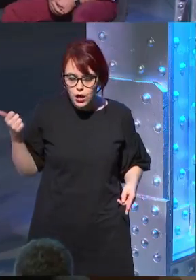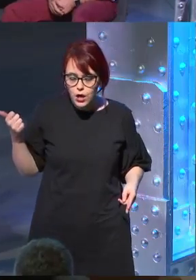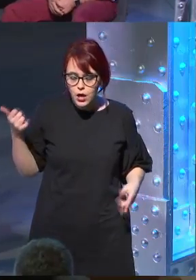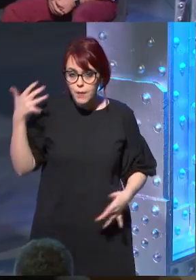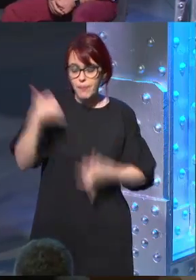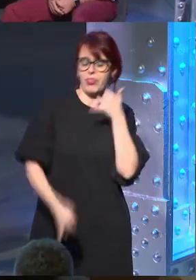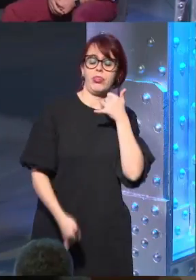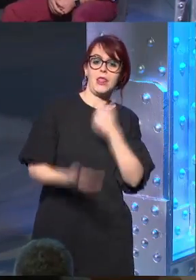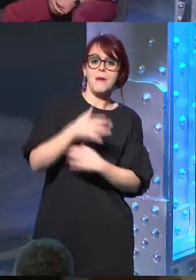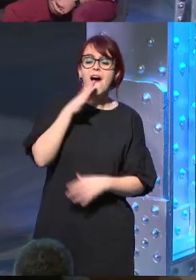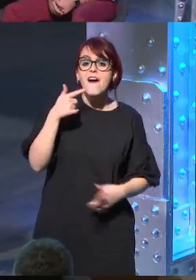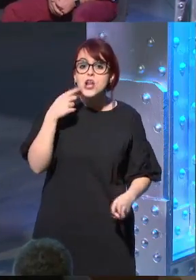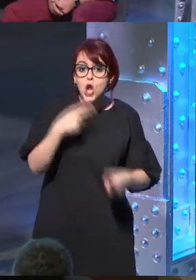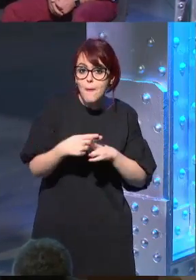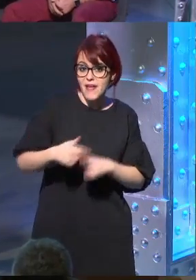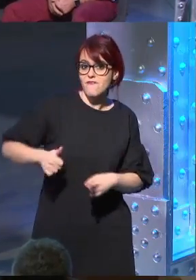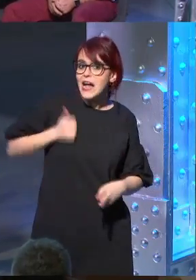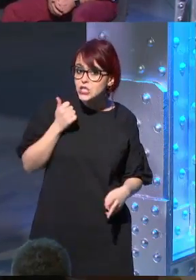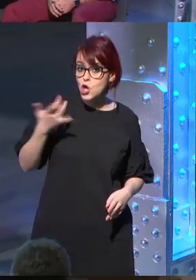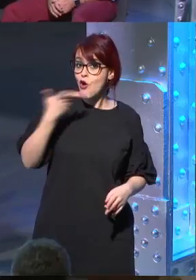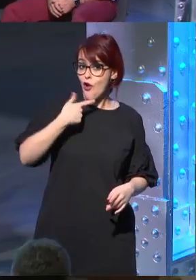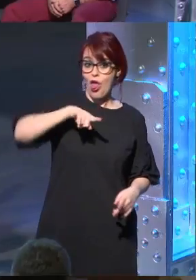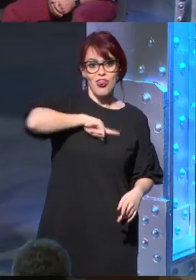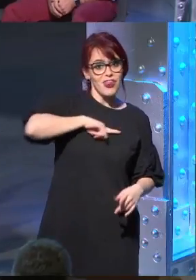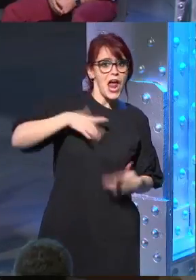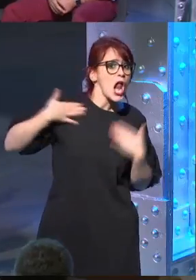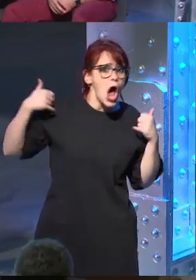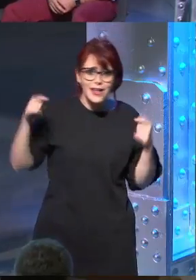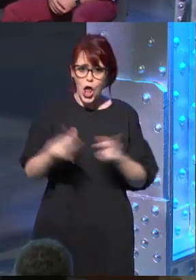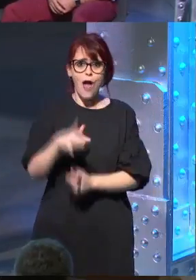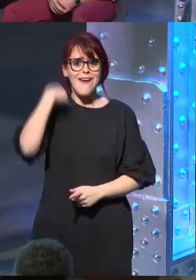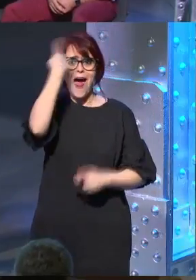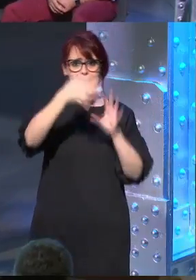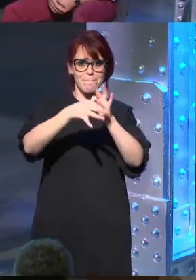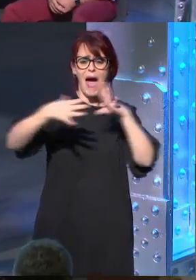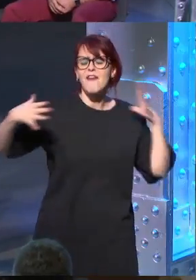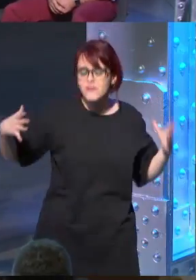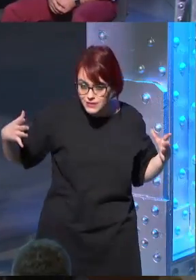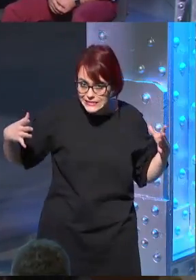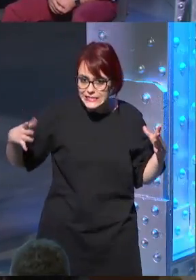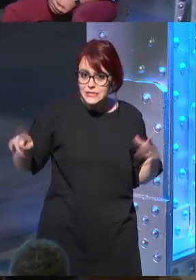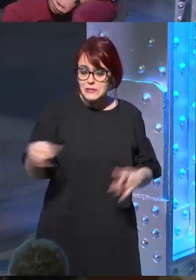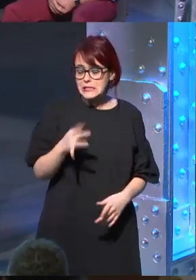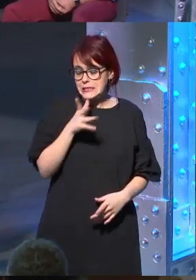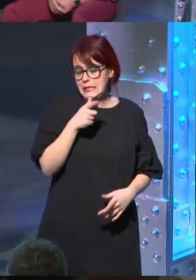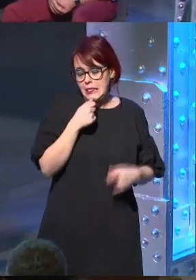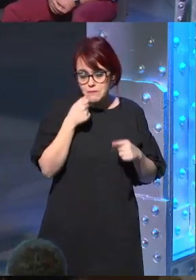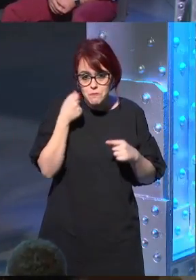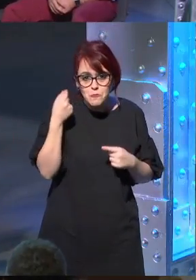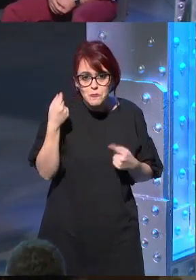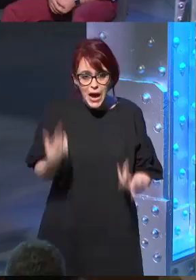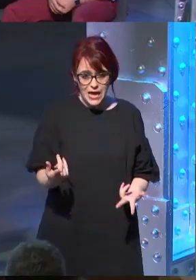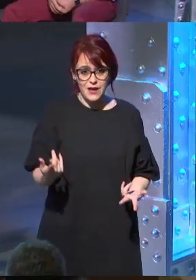he tagged my picture with the fake name. Why? What don't you understand